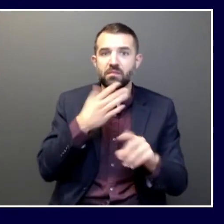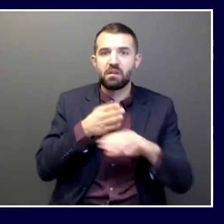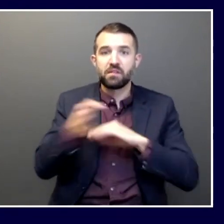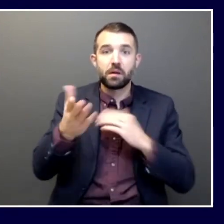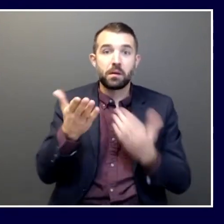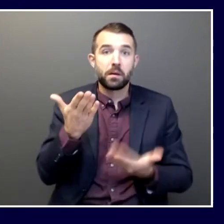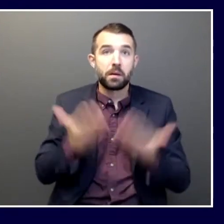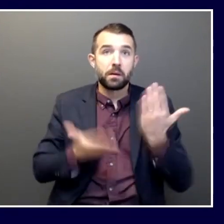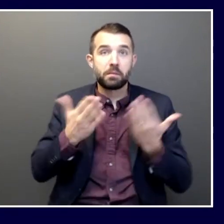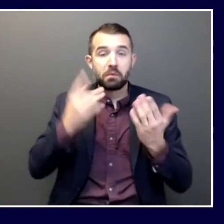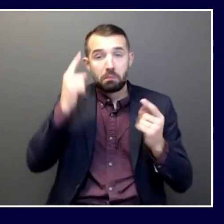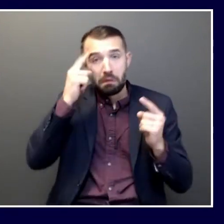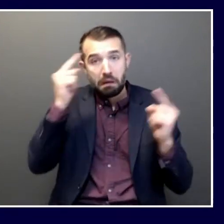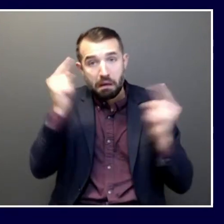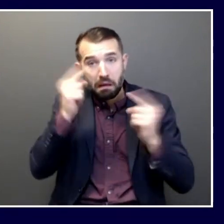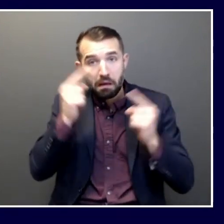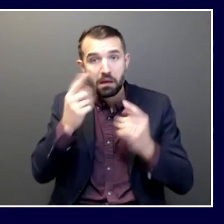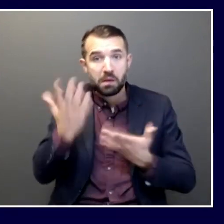two.